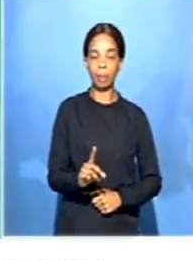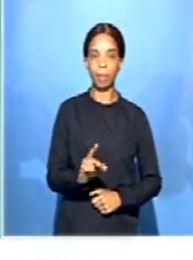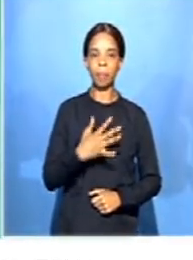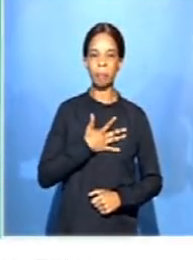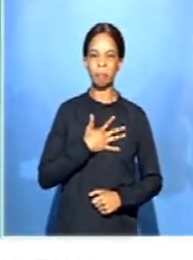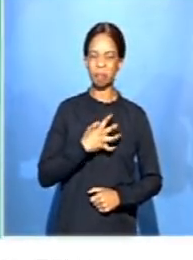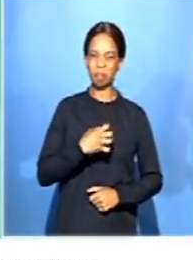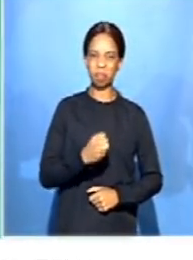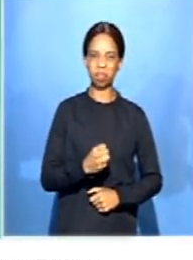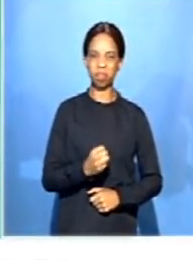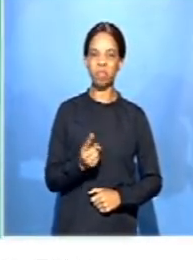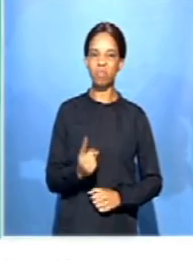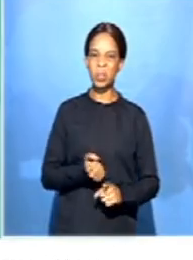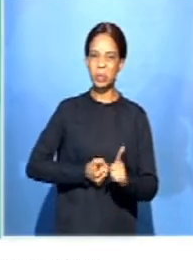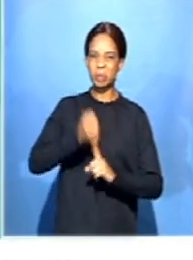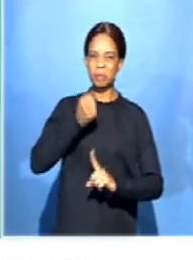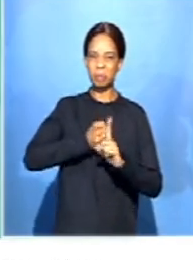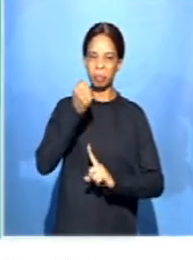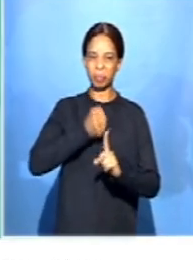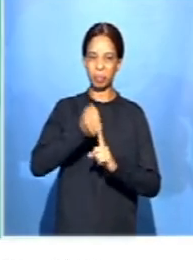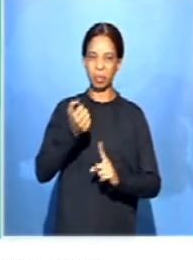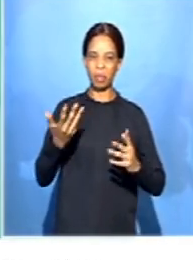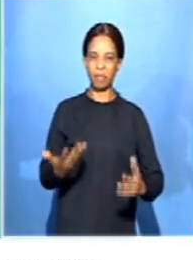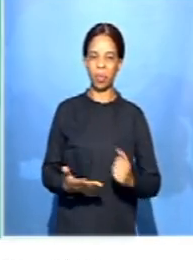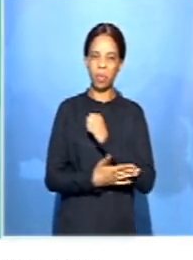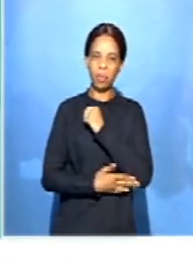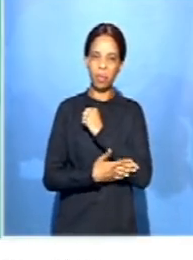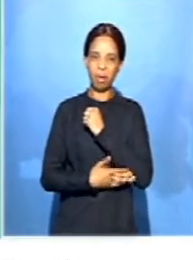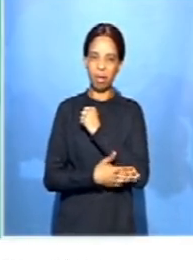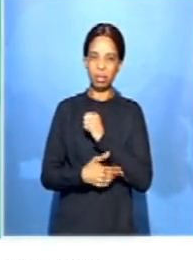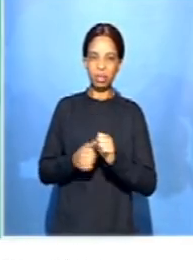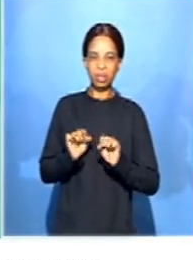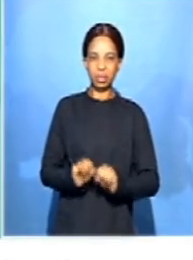mosadi o na direla setšhaba sa gago ka bopelotelelo